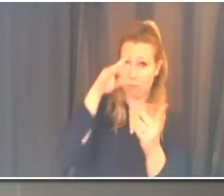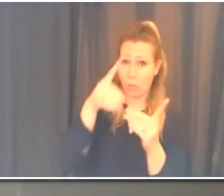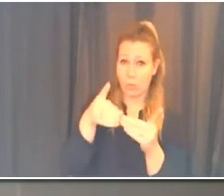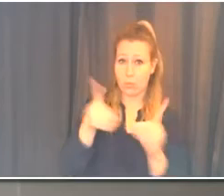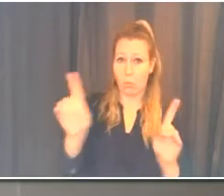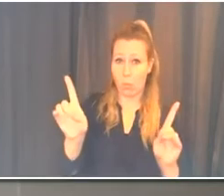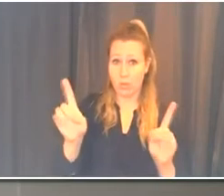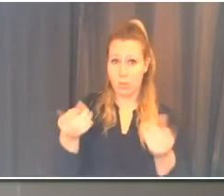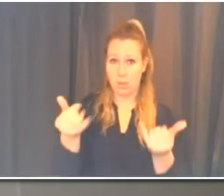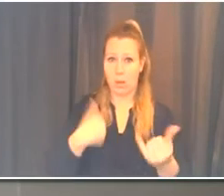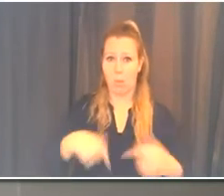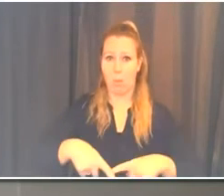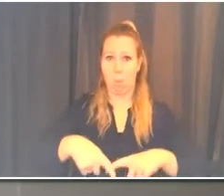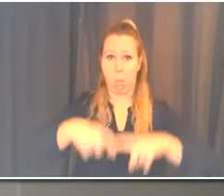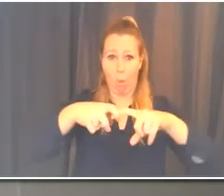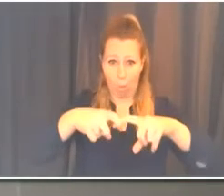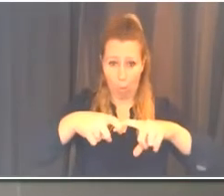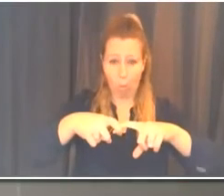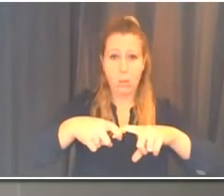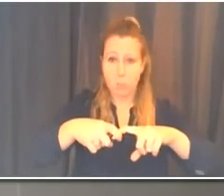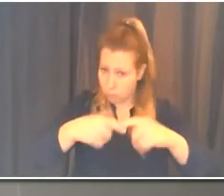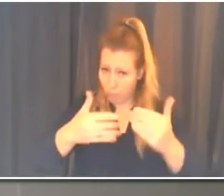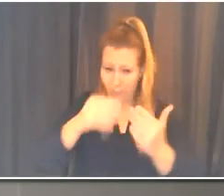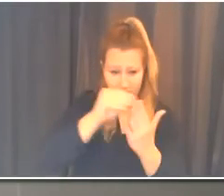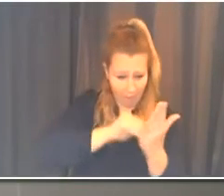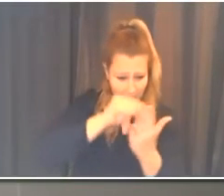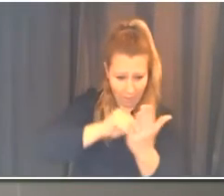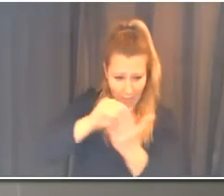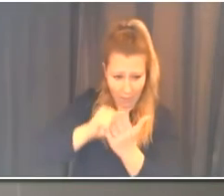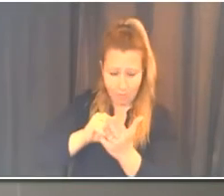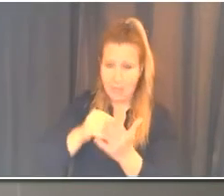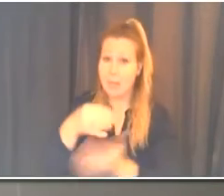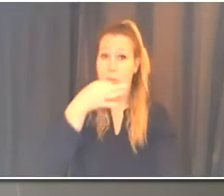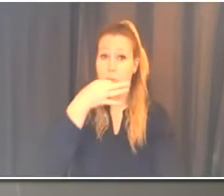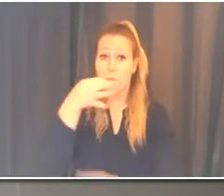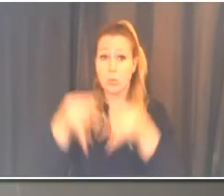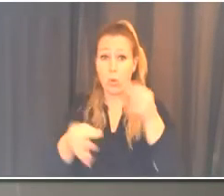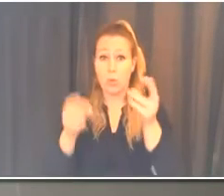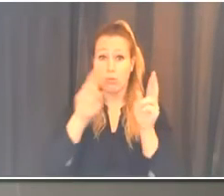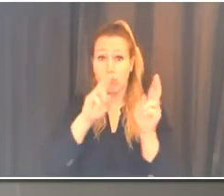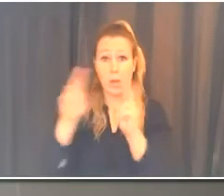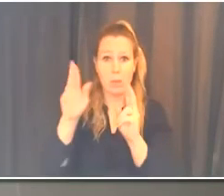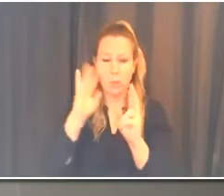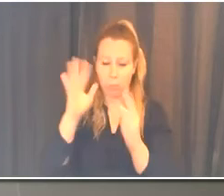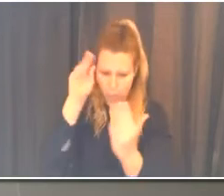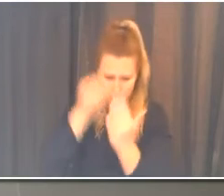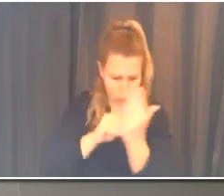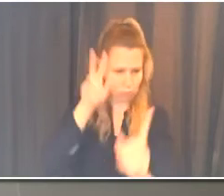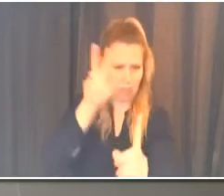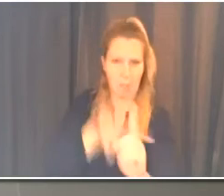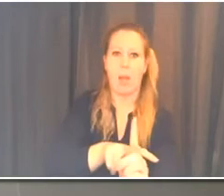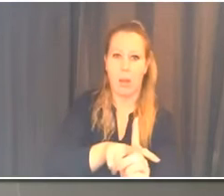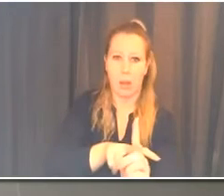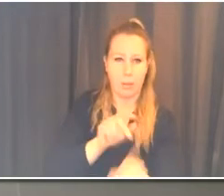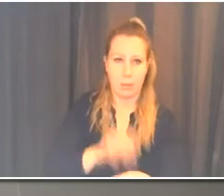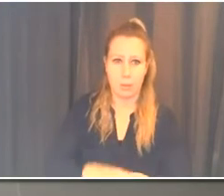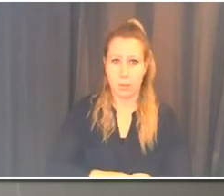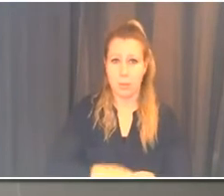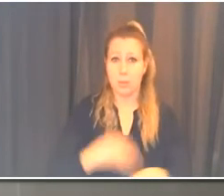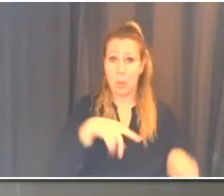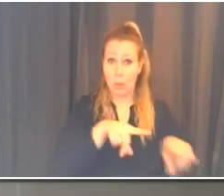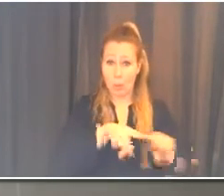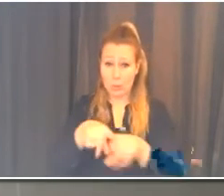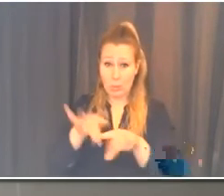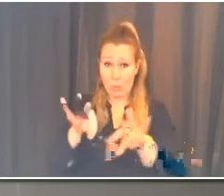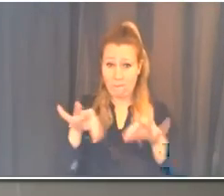right now um and then there are a lot of pending matters where there's information we may not be getting we've been very creative in reaching clients